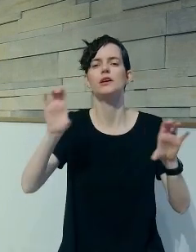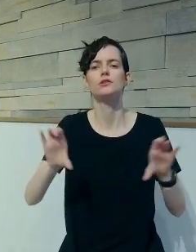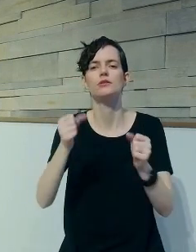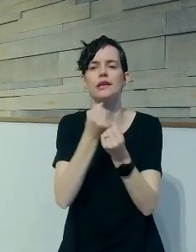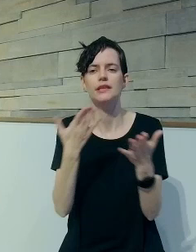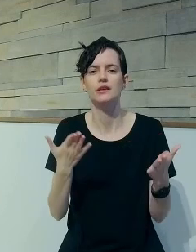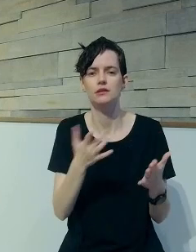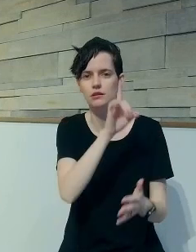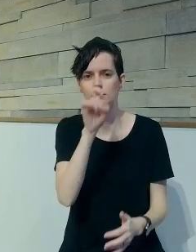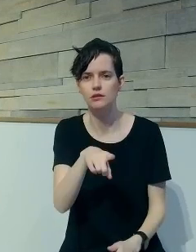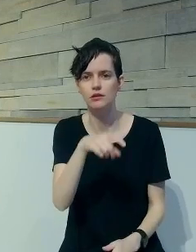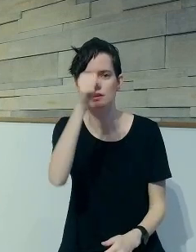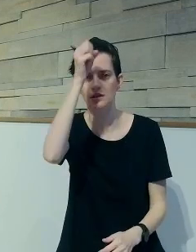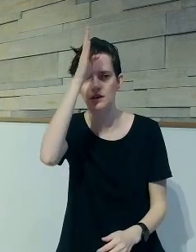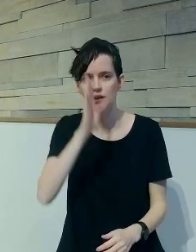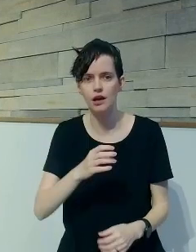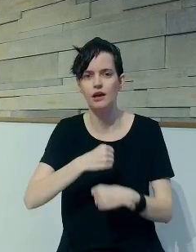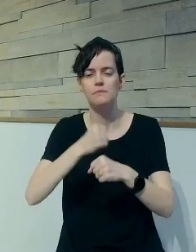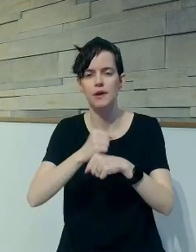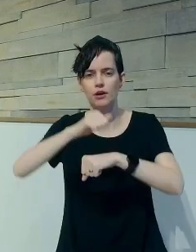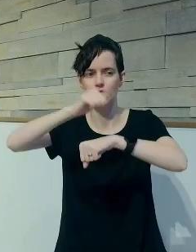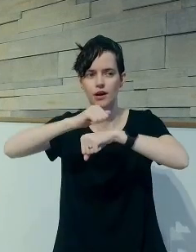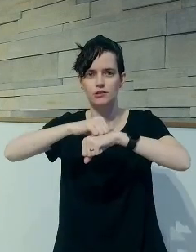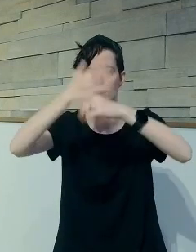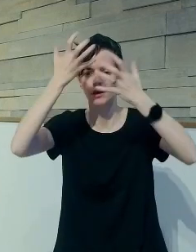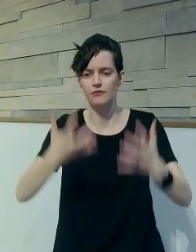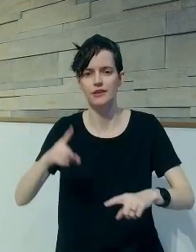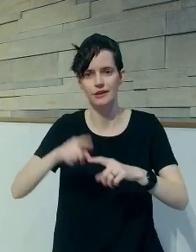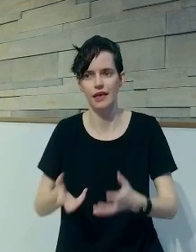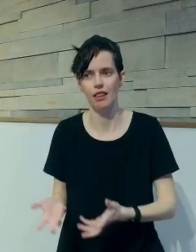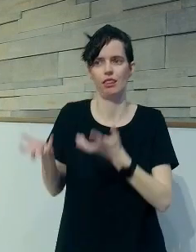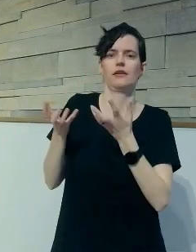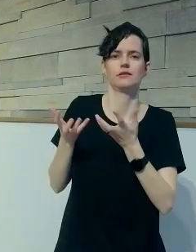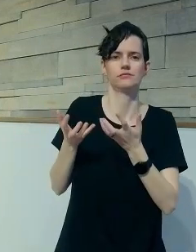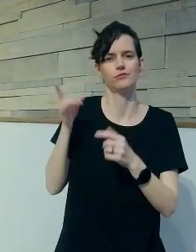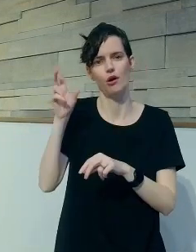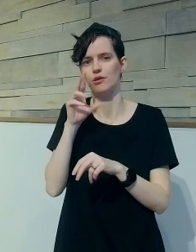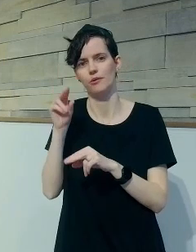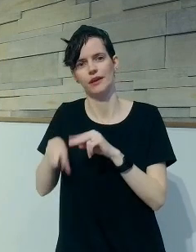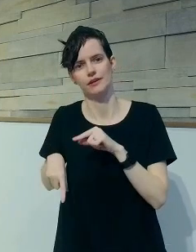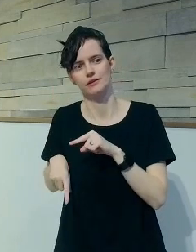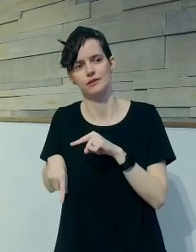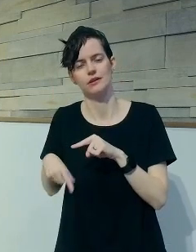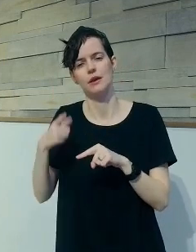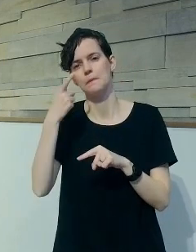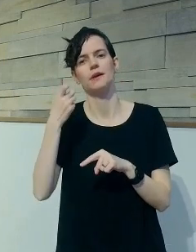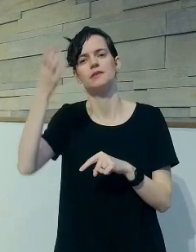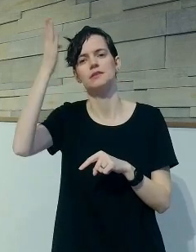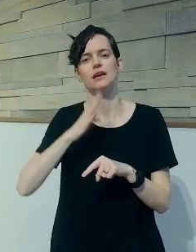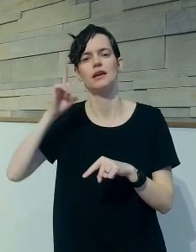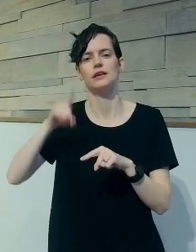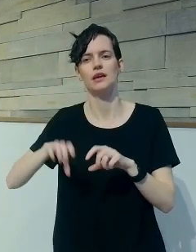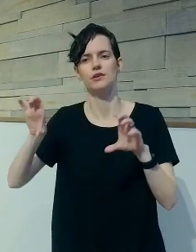going to ask a simple question. Can God build a rock? Can He make a rock so heavy He can't lift it? The answer is no, He can't. Because God cannot